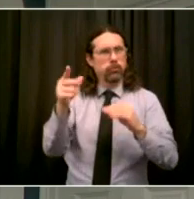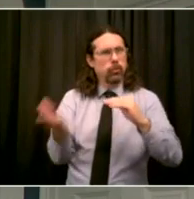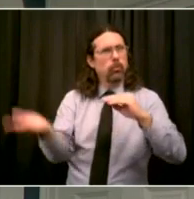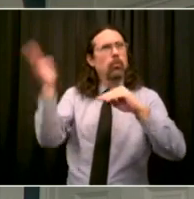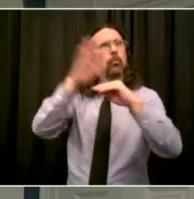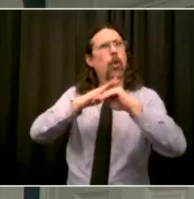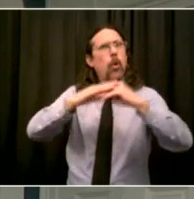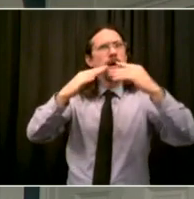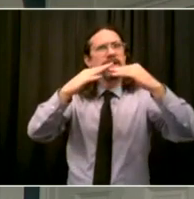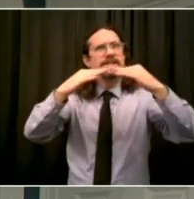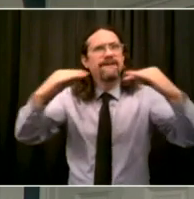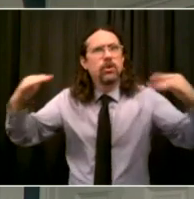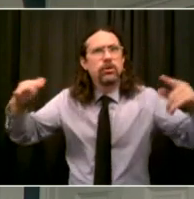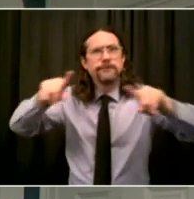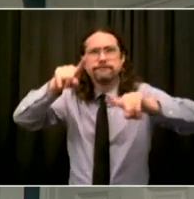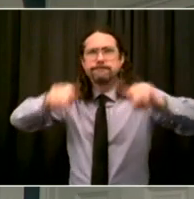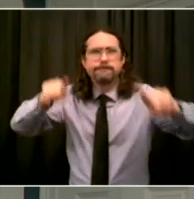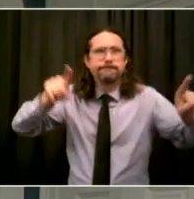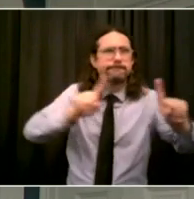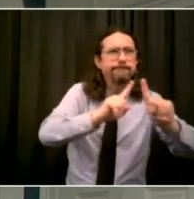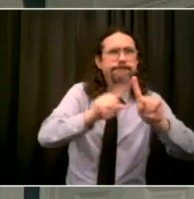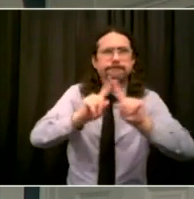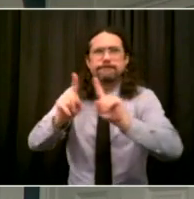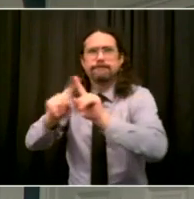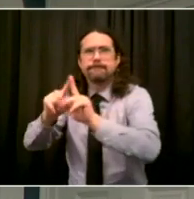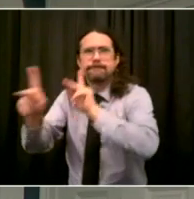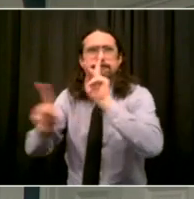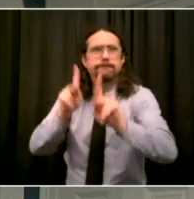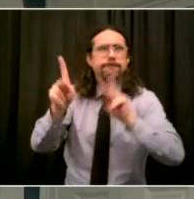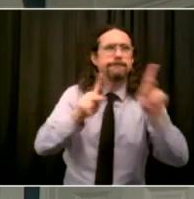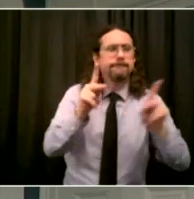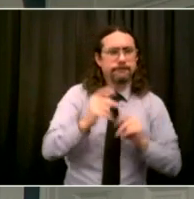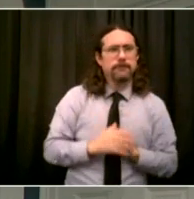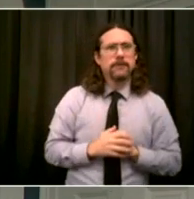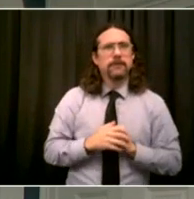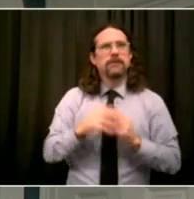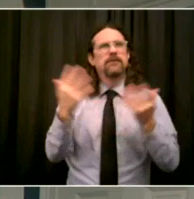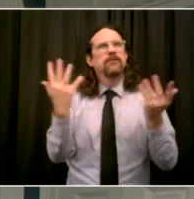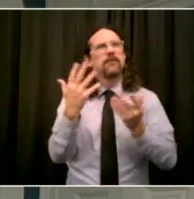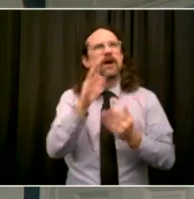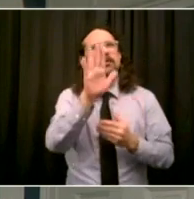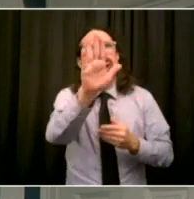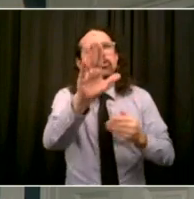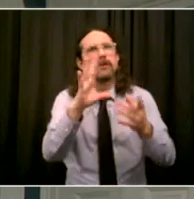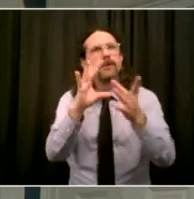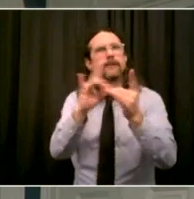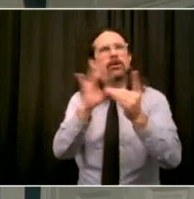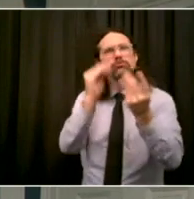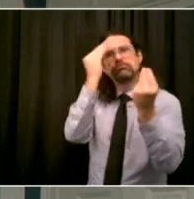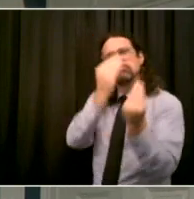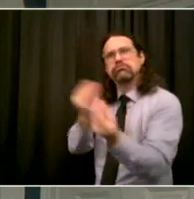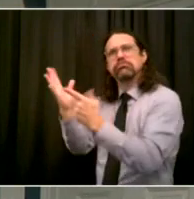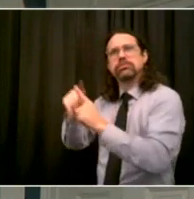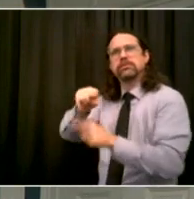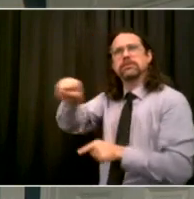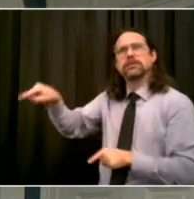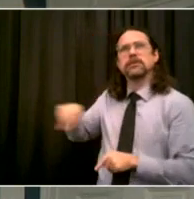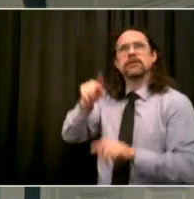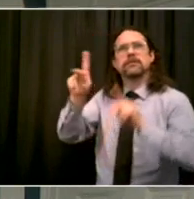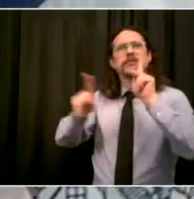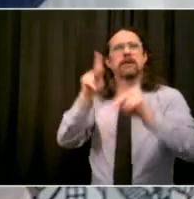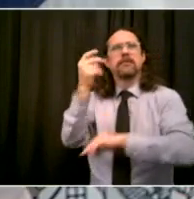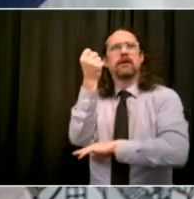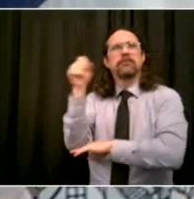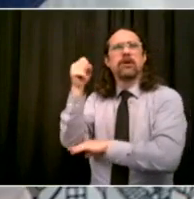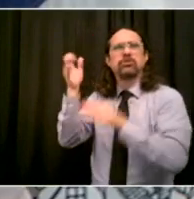been critical of the NYPD and said that it has not been as responsive as it should be to the minority community? Well, I'll start and I'll